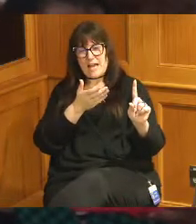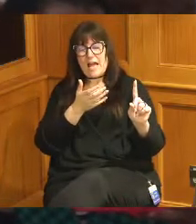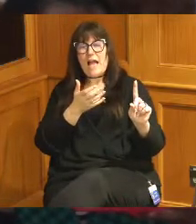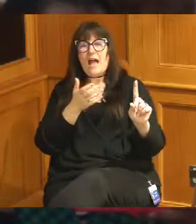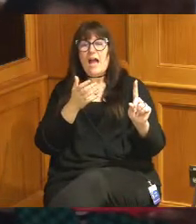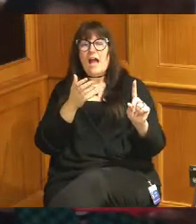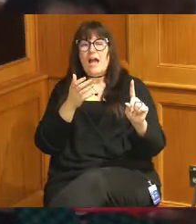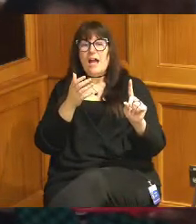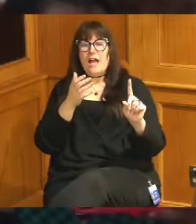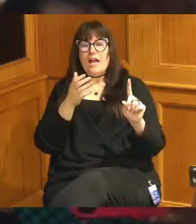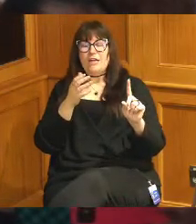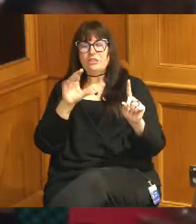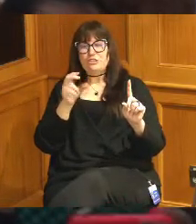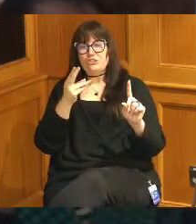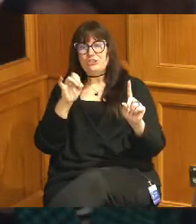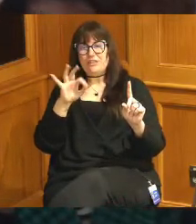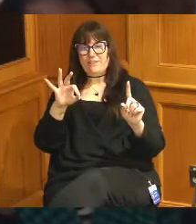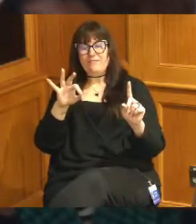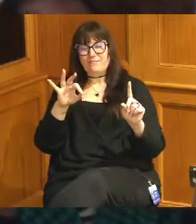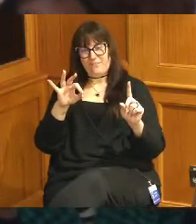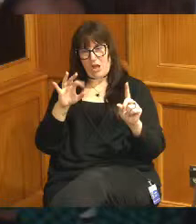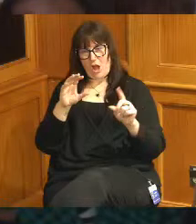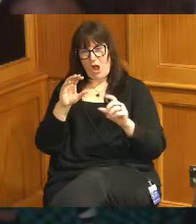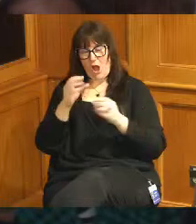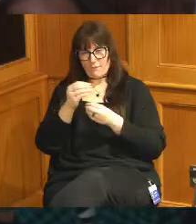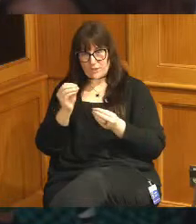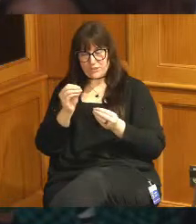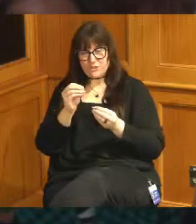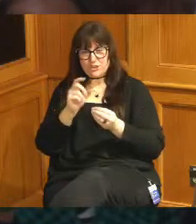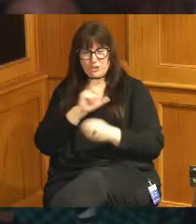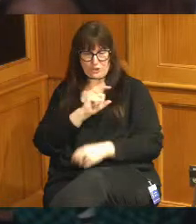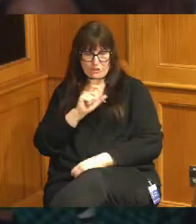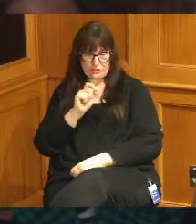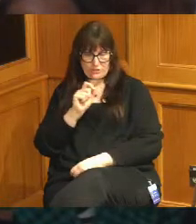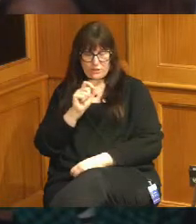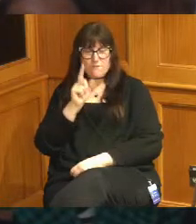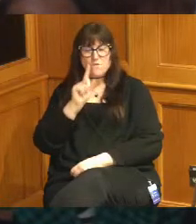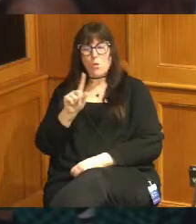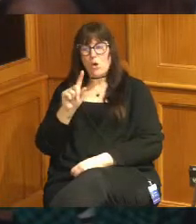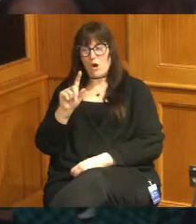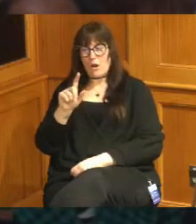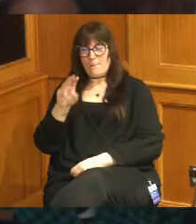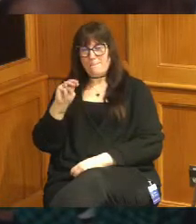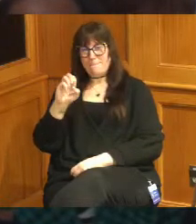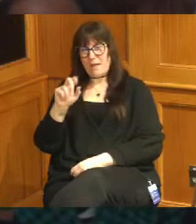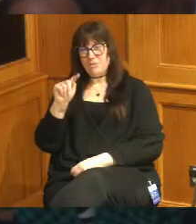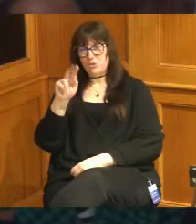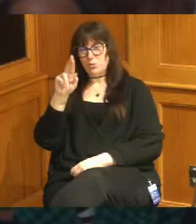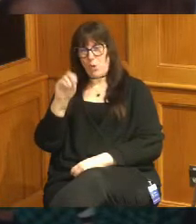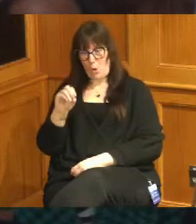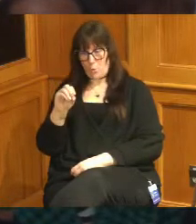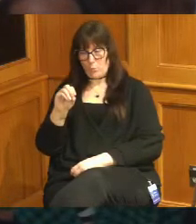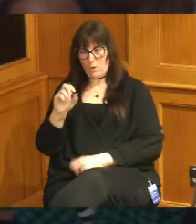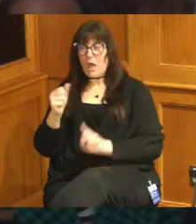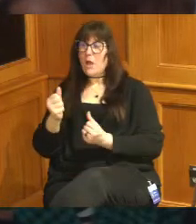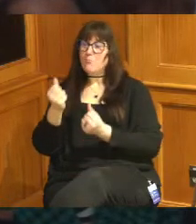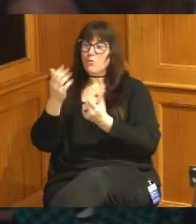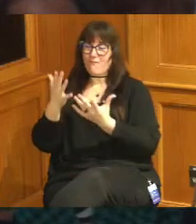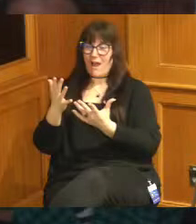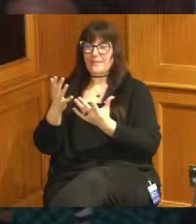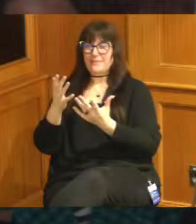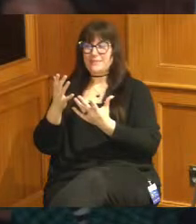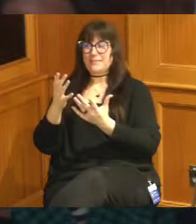Officer and General Manager for the Southwest Ohio Regional Transit Authority, Metro, which provides fixed